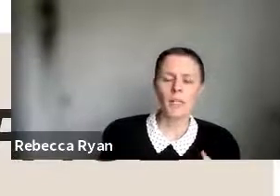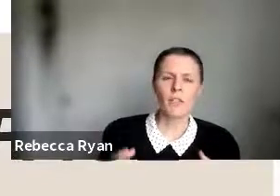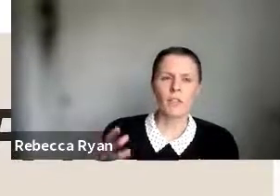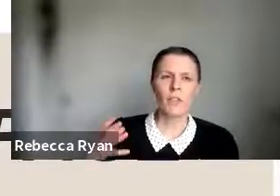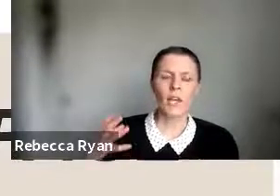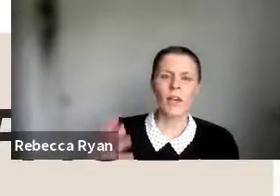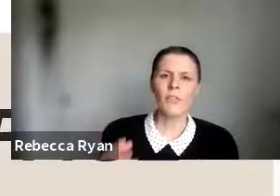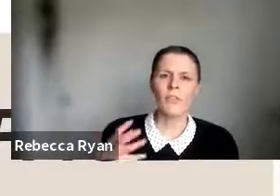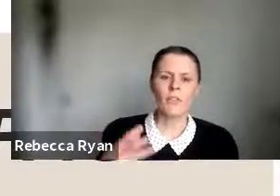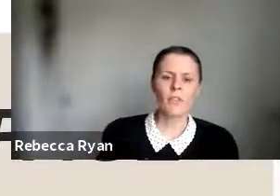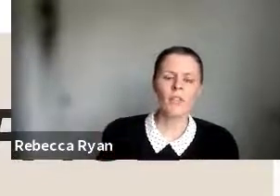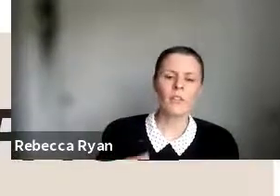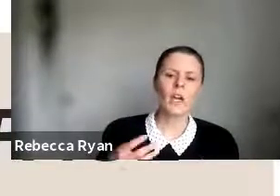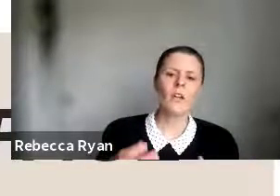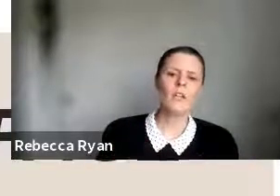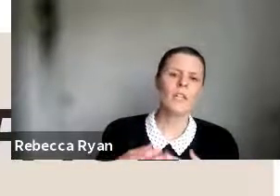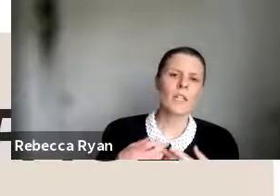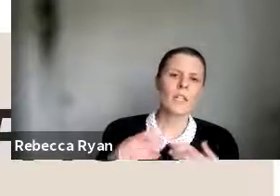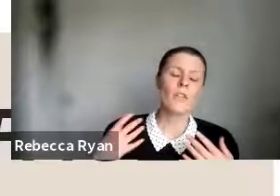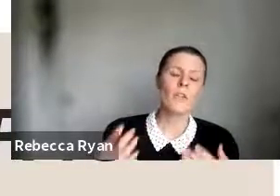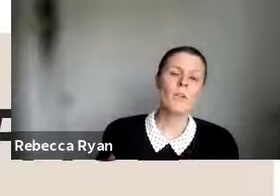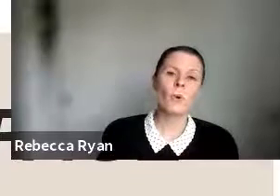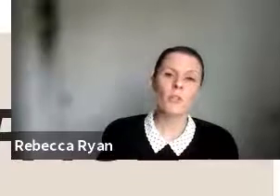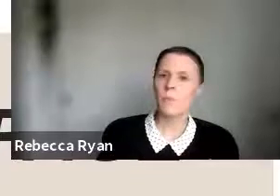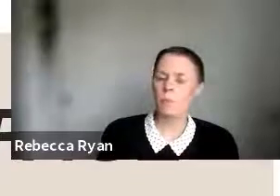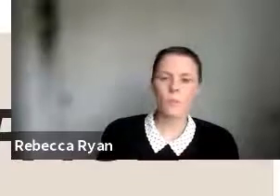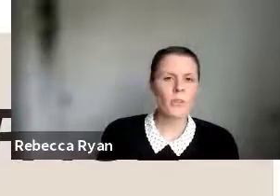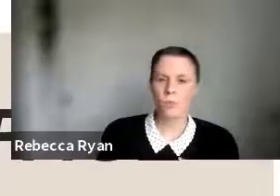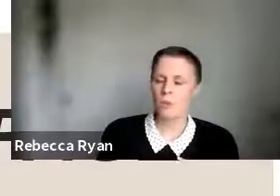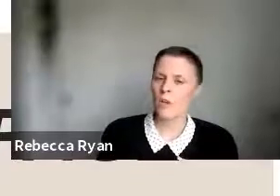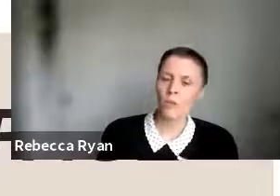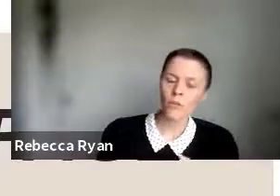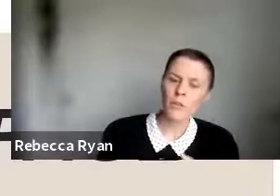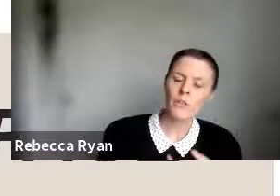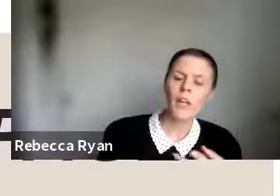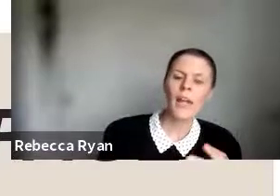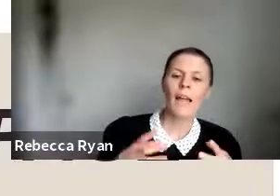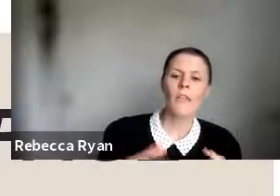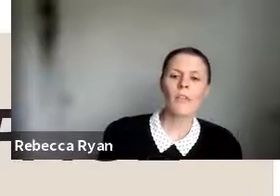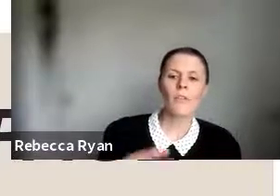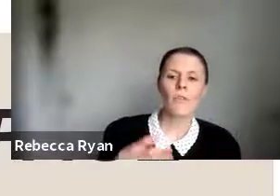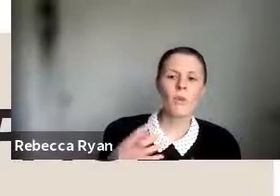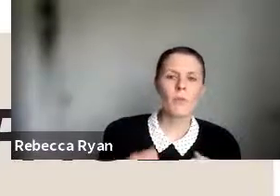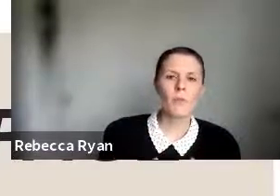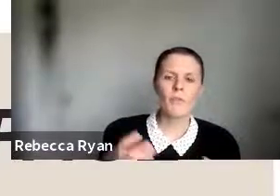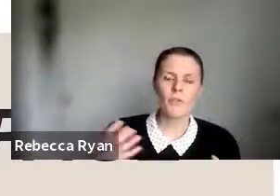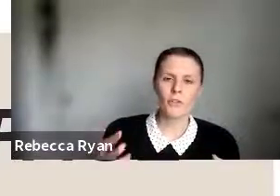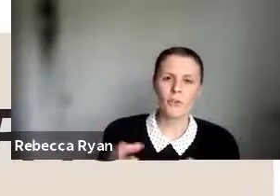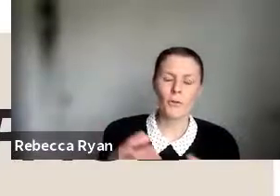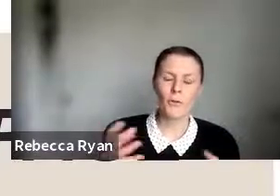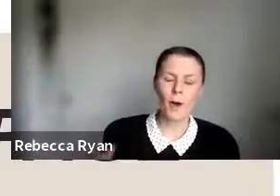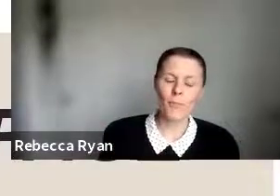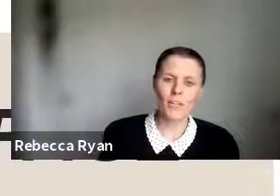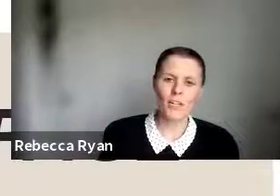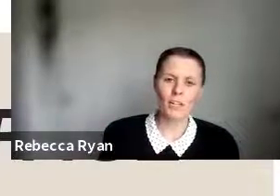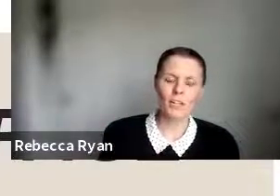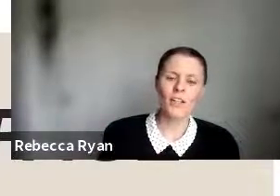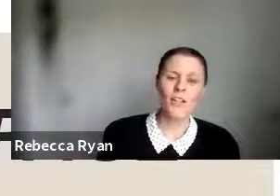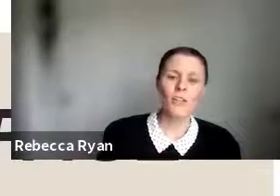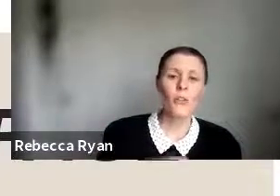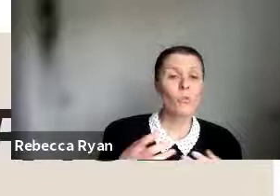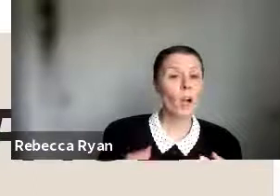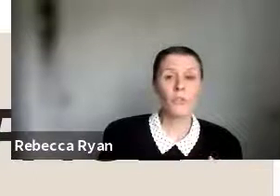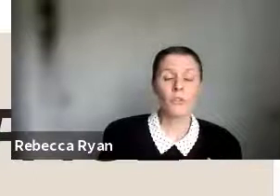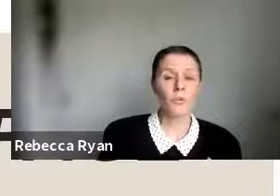It's because the FDA and CDC understand that for the majority of people, this was not a risk, and therefore it was beneficial for the